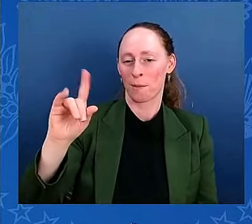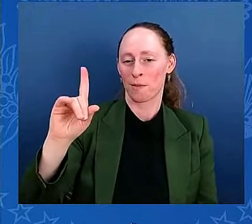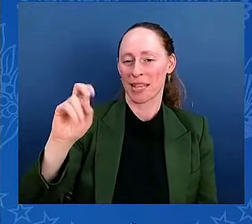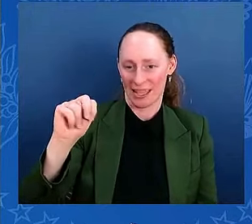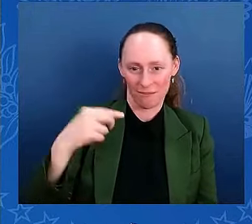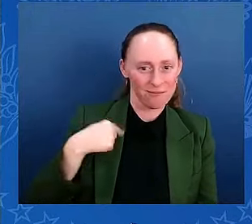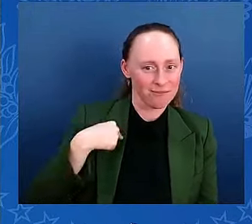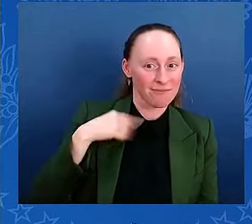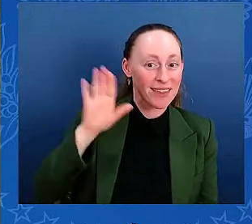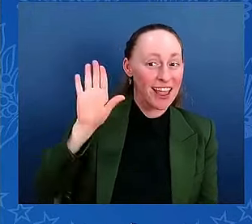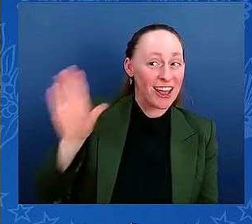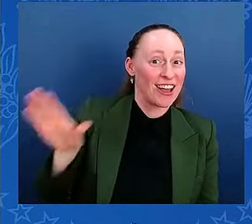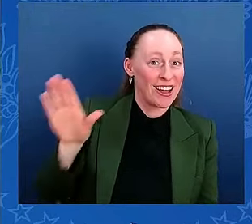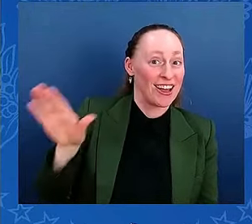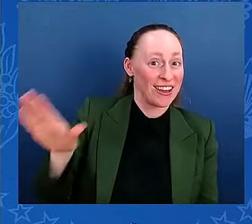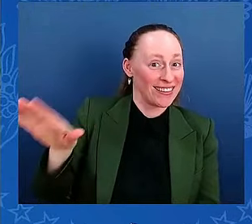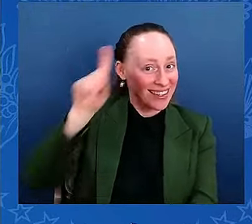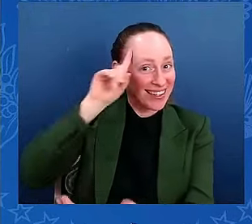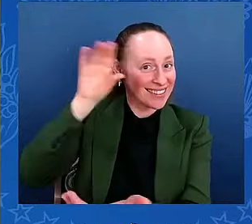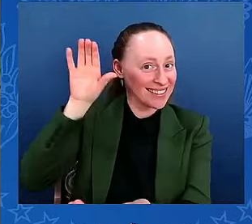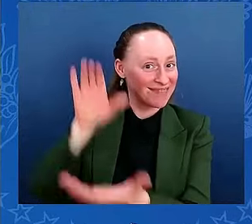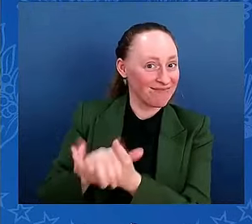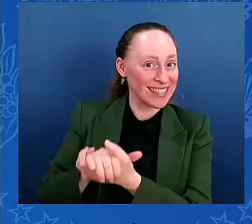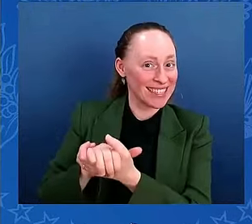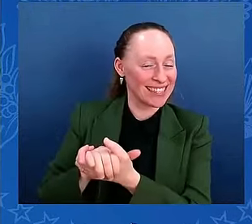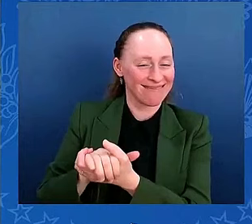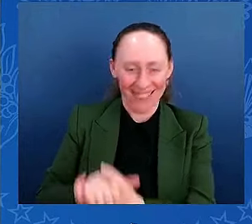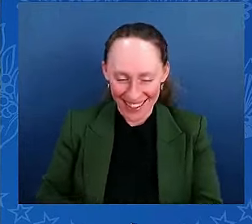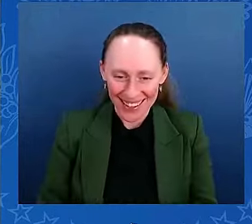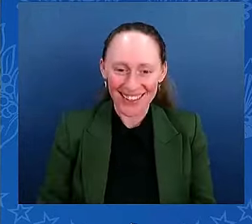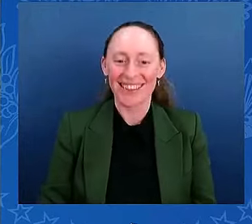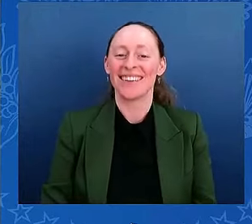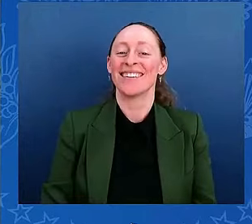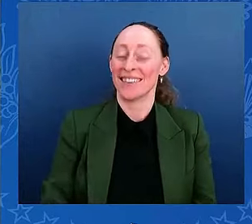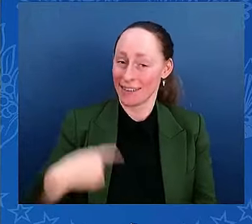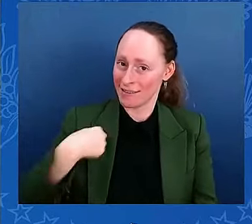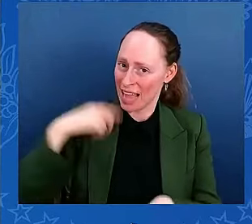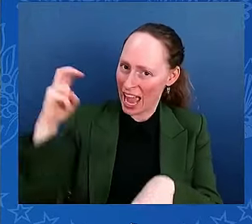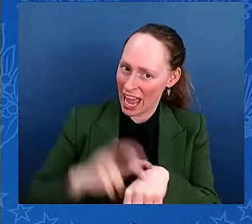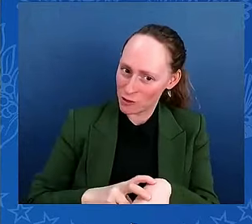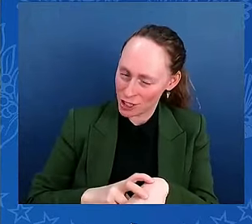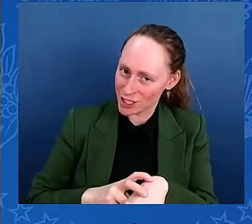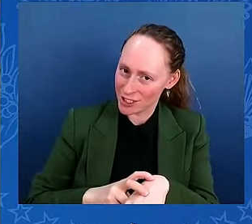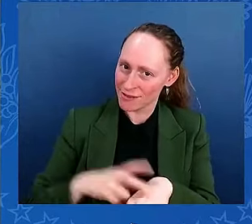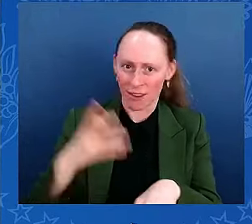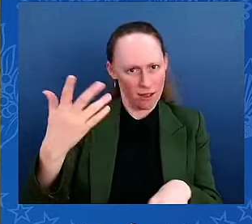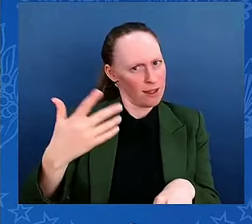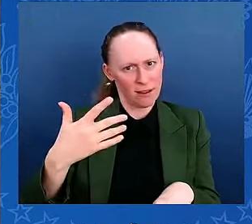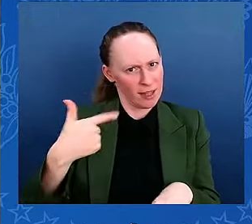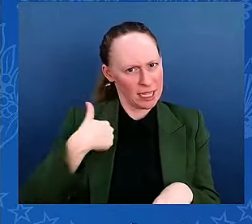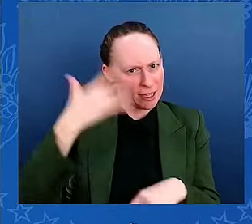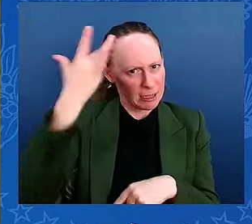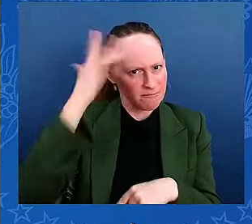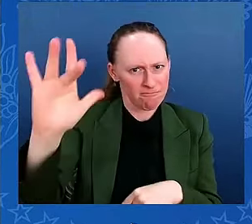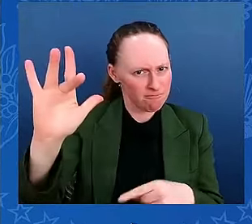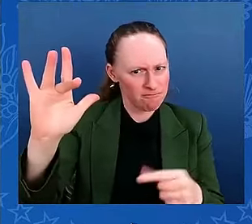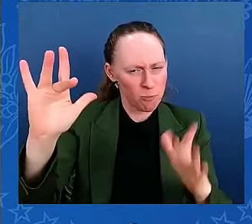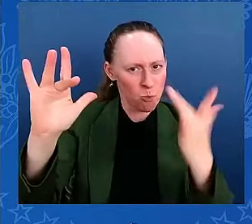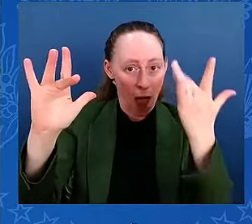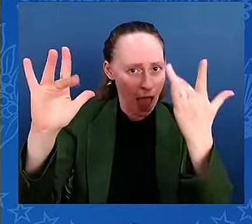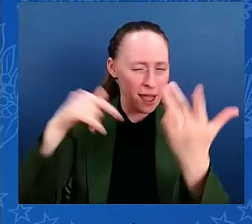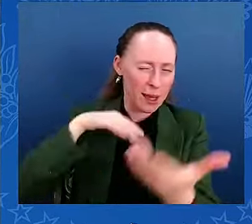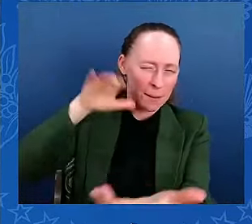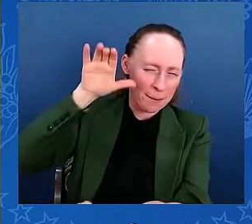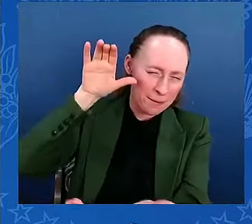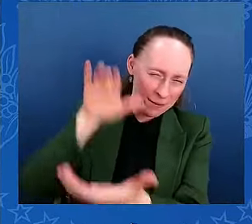I may be Irish, but I'm not stupid. I married Dominic Giacoppa's granddaughter. 5 years ago, I